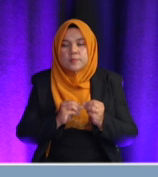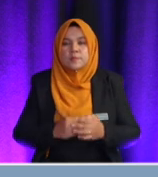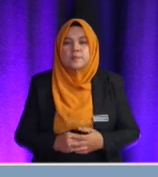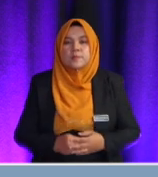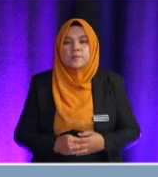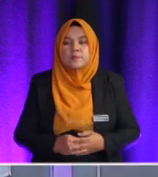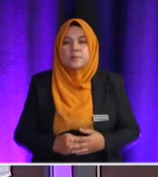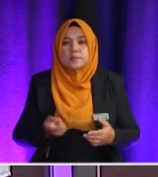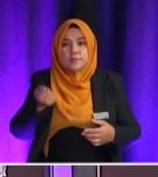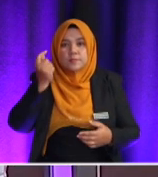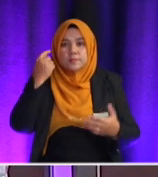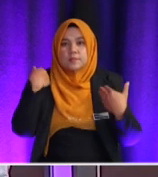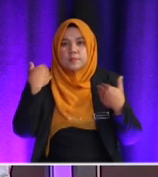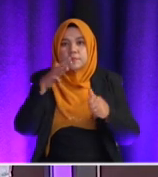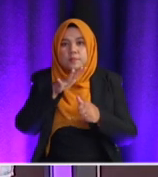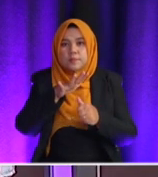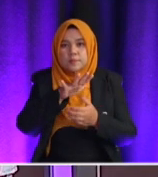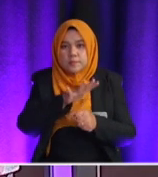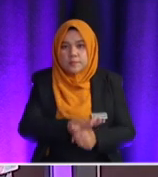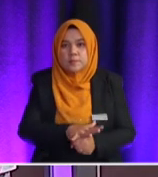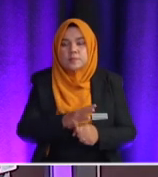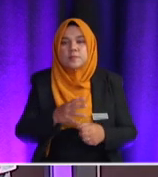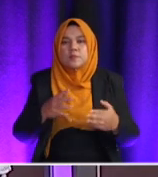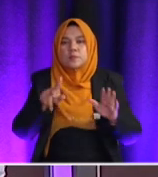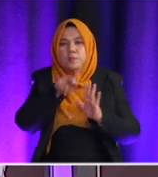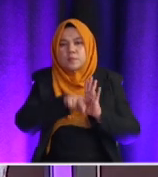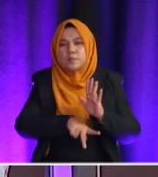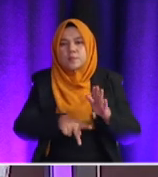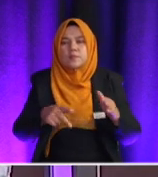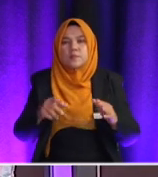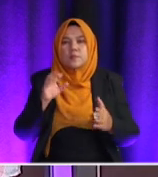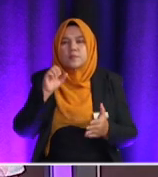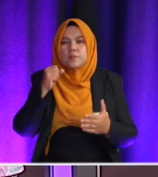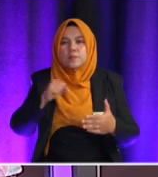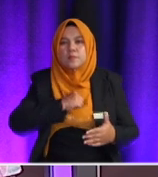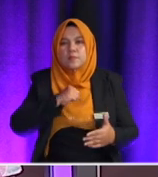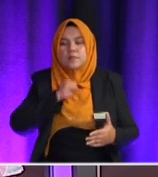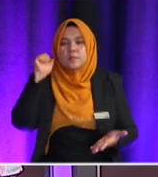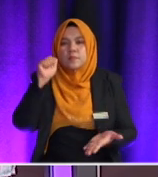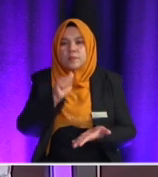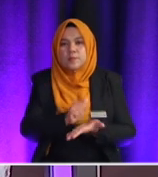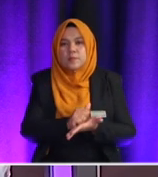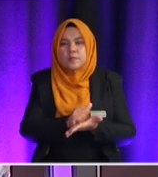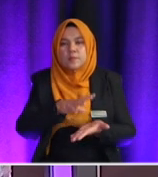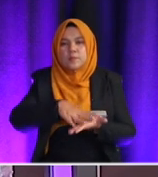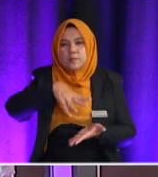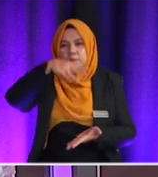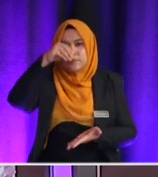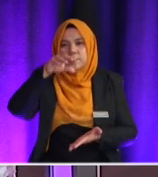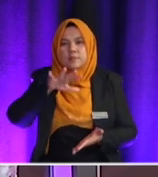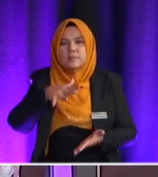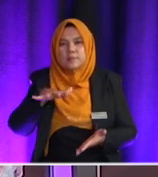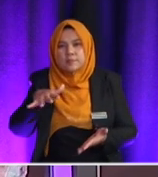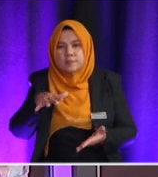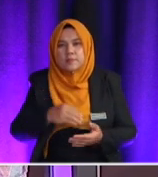have stress. We have low self-esteem. We have academic performance. And we also have another